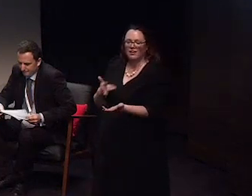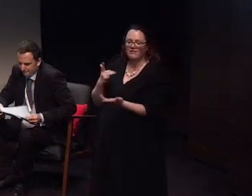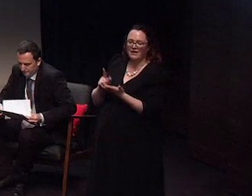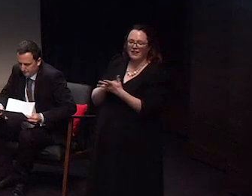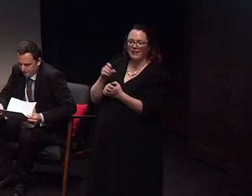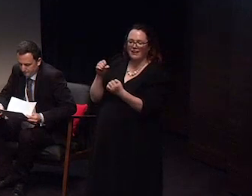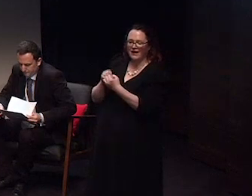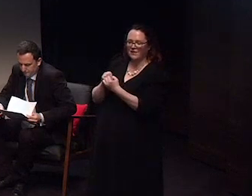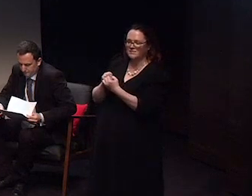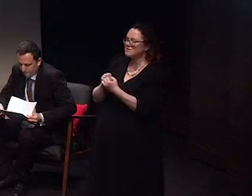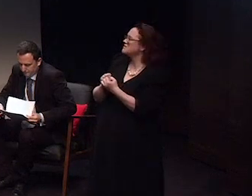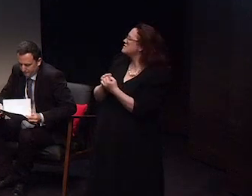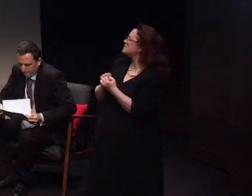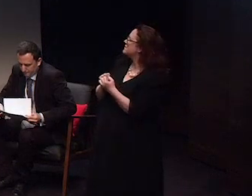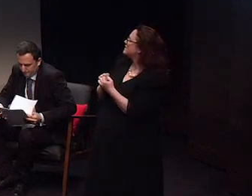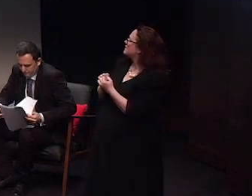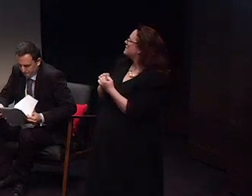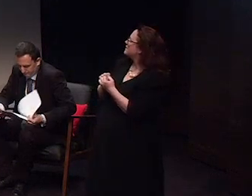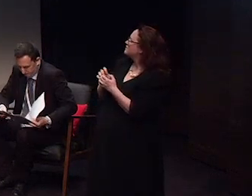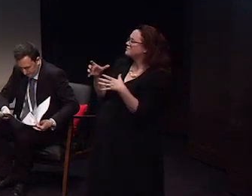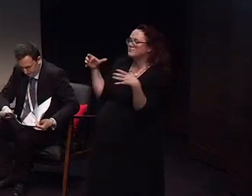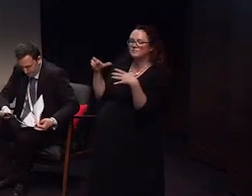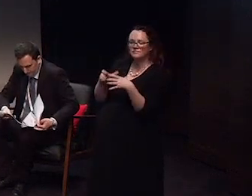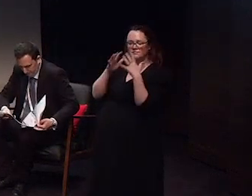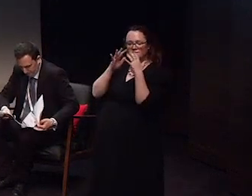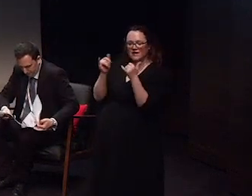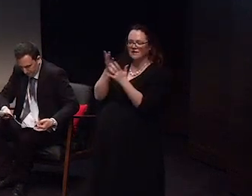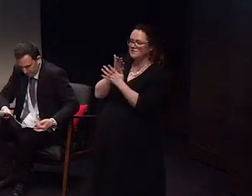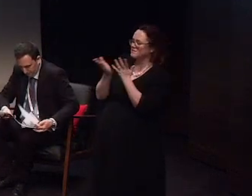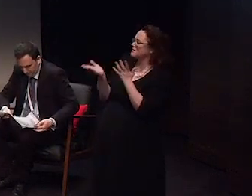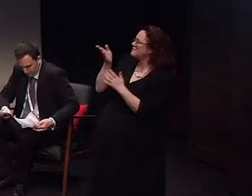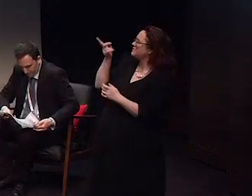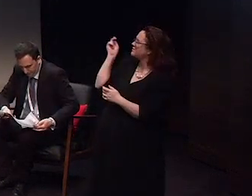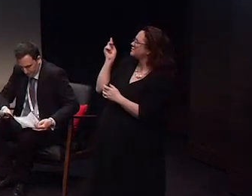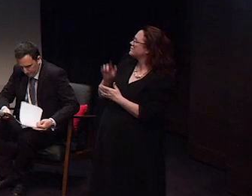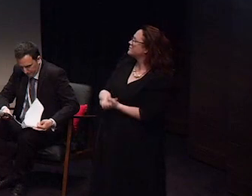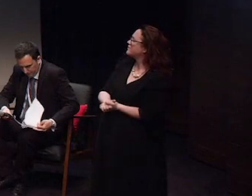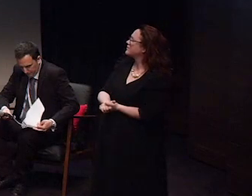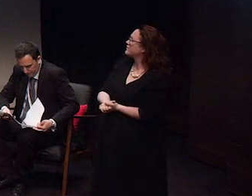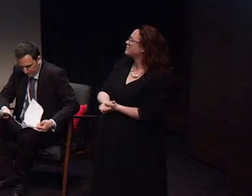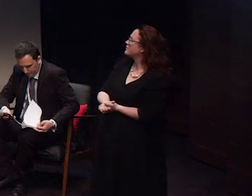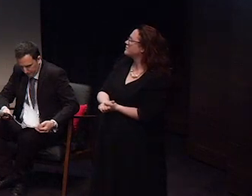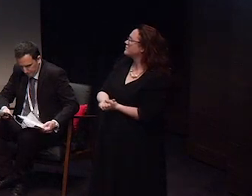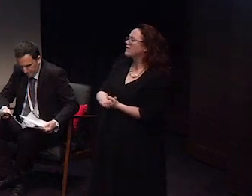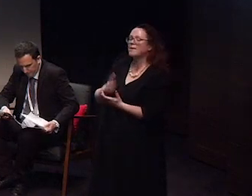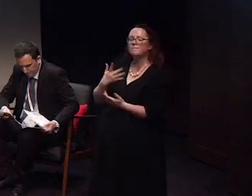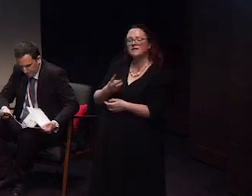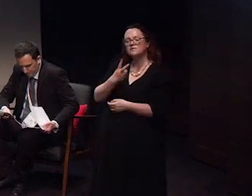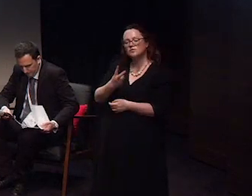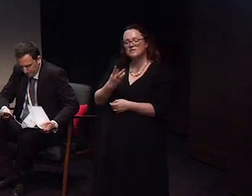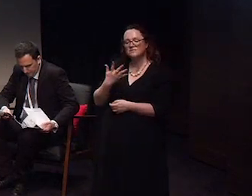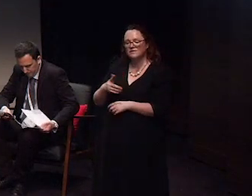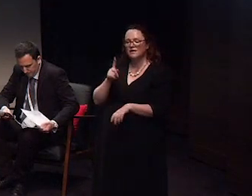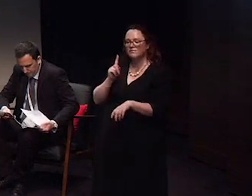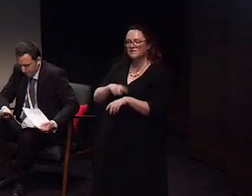1 dispatcher, 1 or 2 first responder, and 2 paramedics by simulation. Out of the 25 simulations we